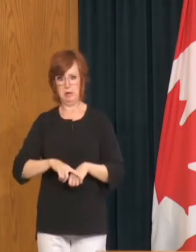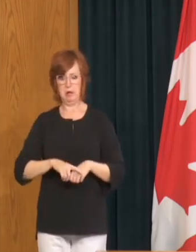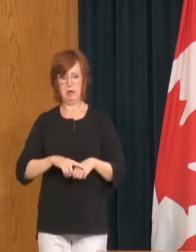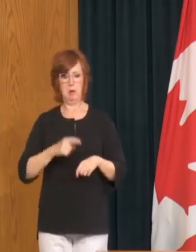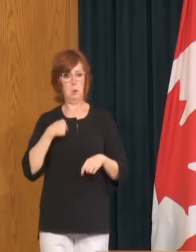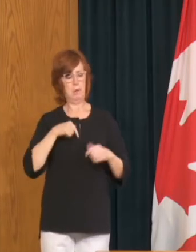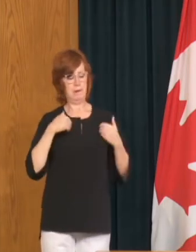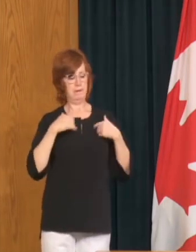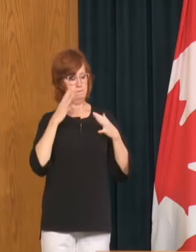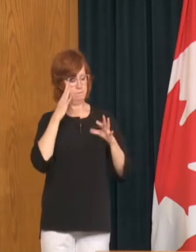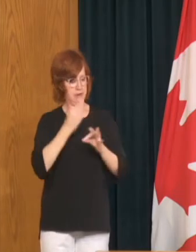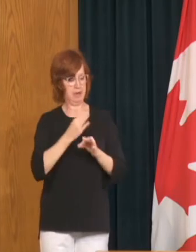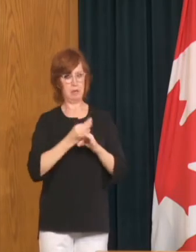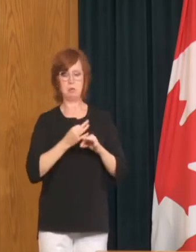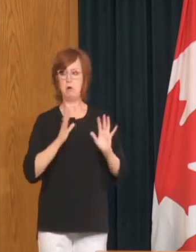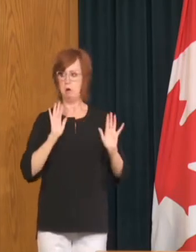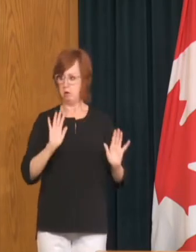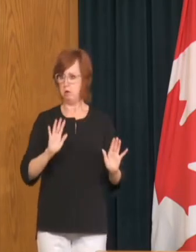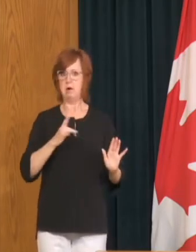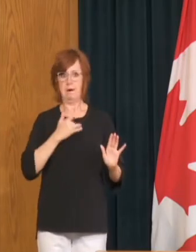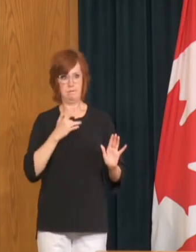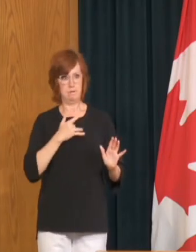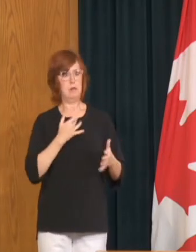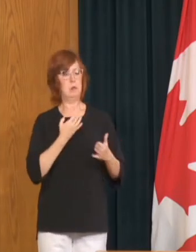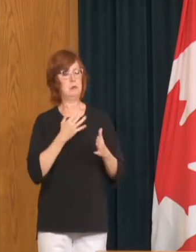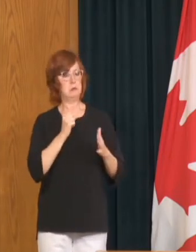faith that it will, but